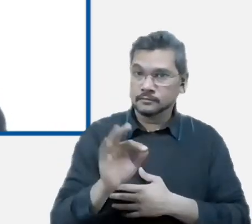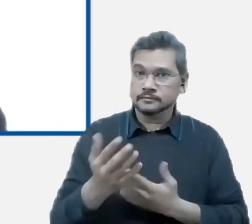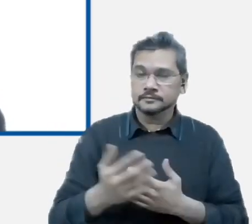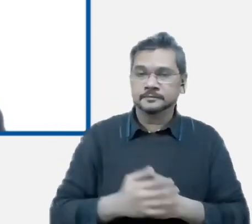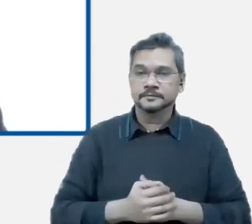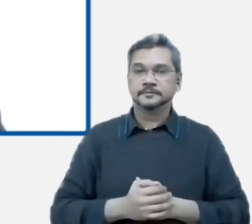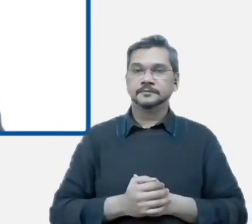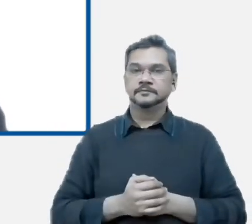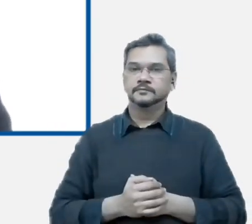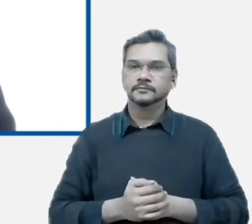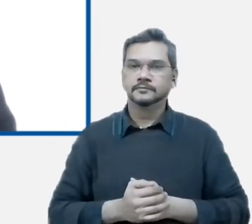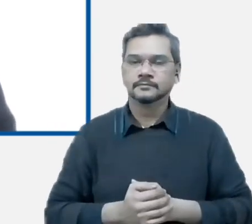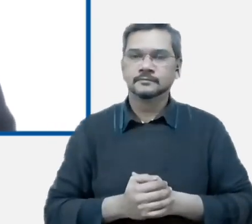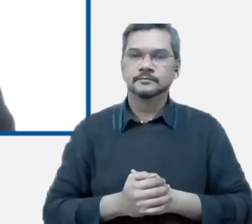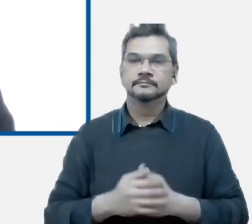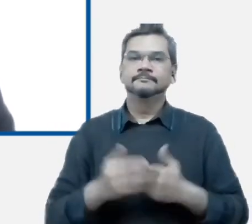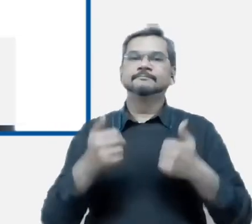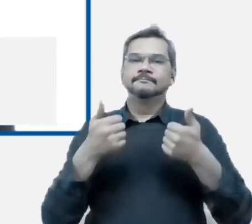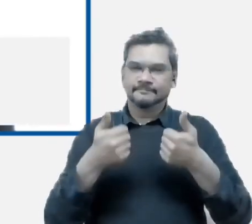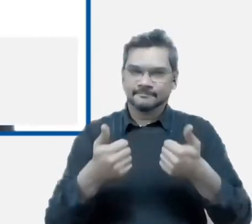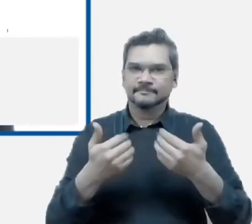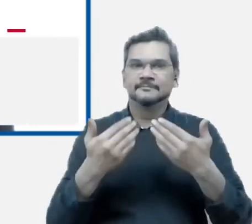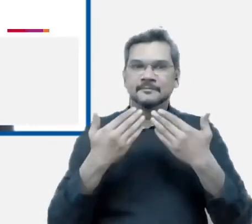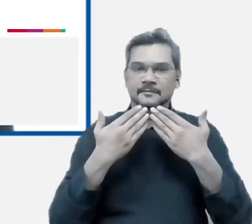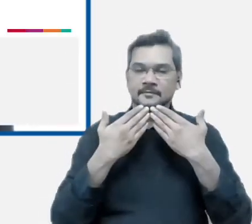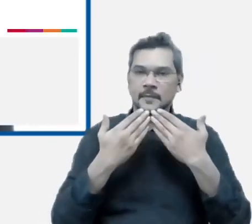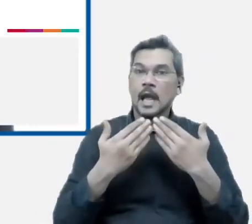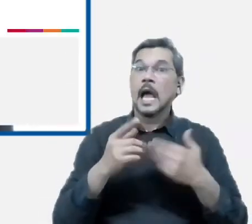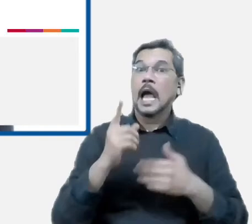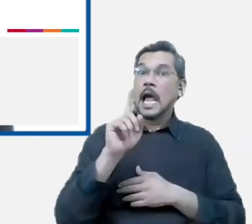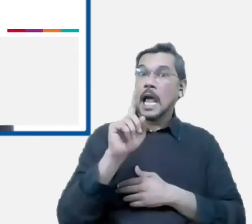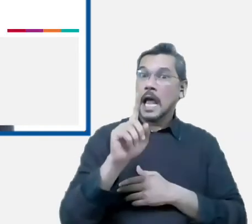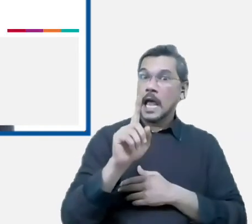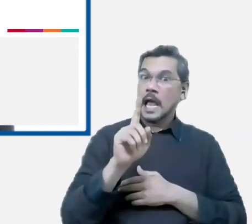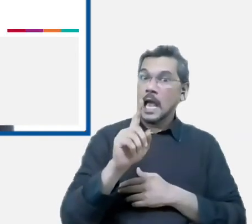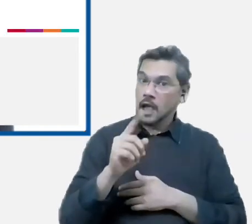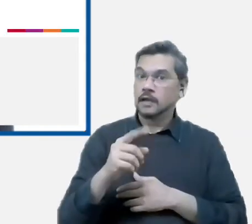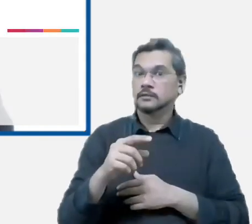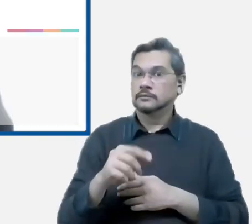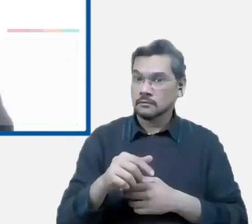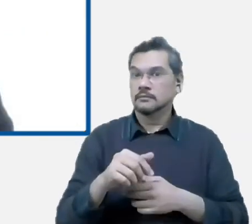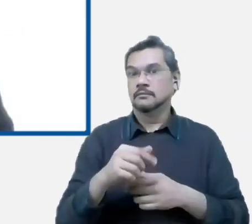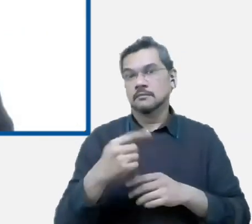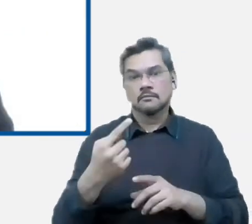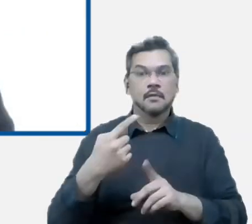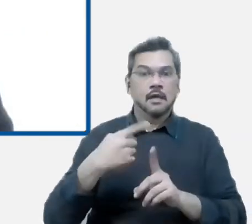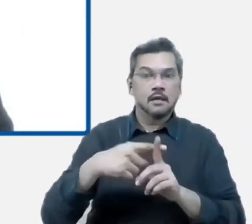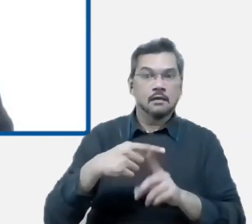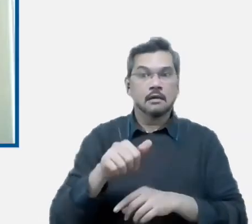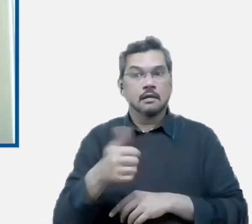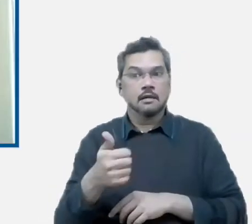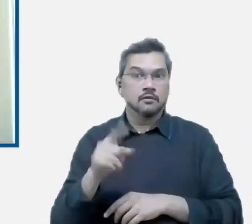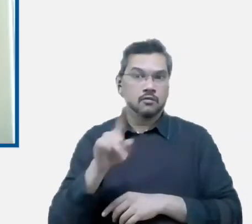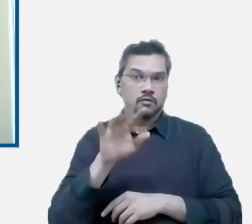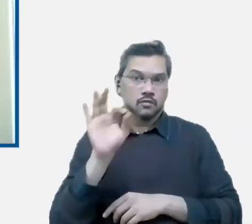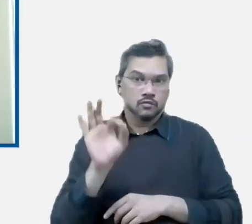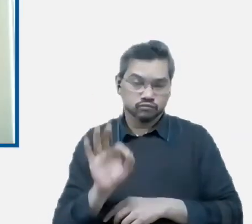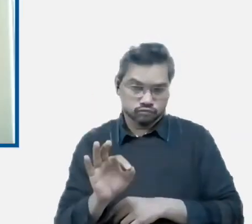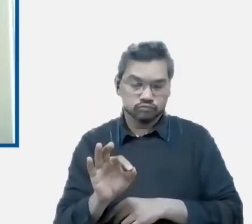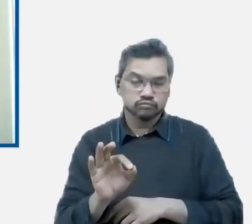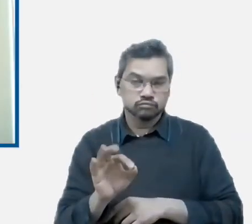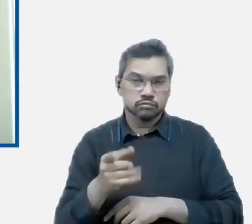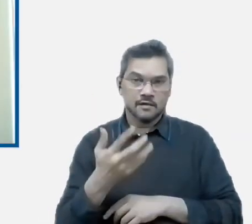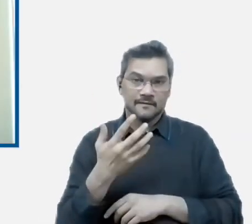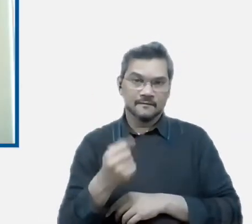And while you are preparing for that one, there's a question for Sintre.